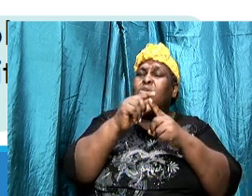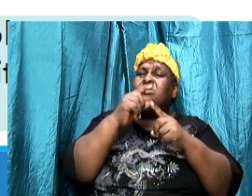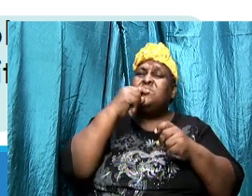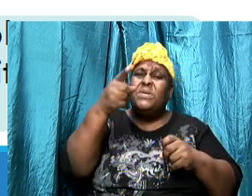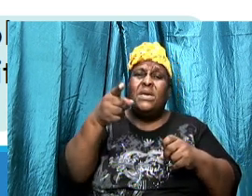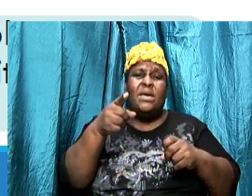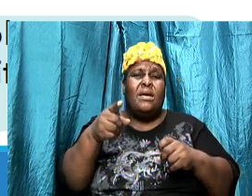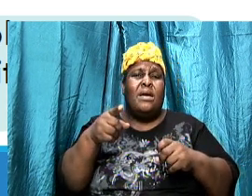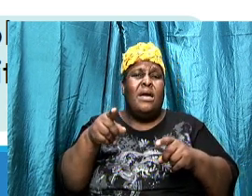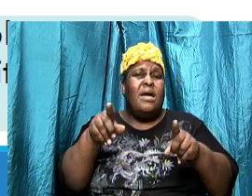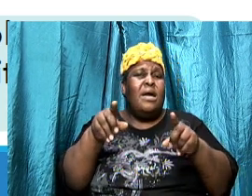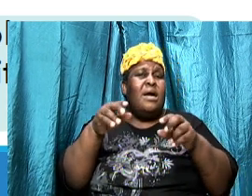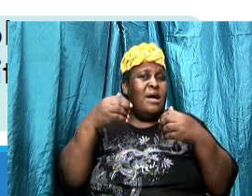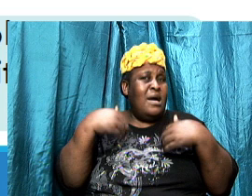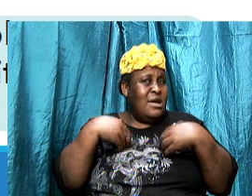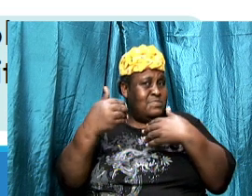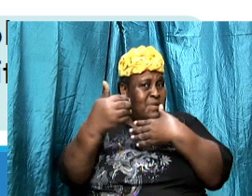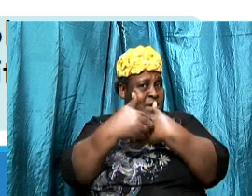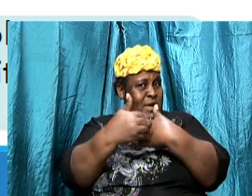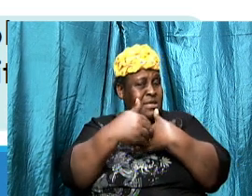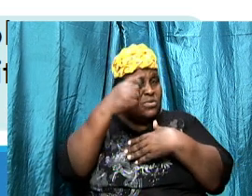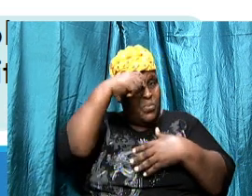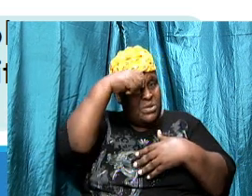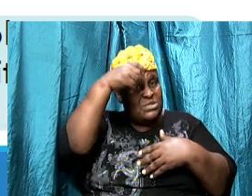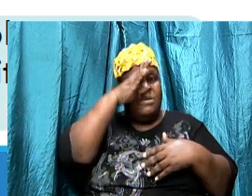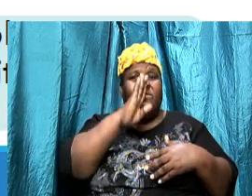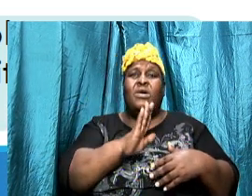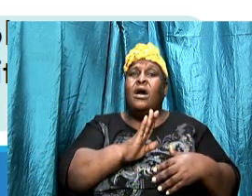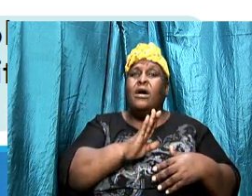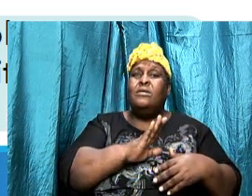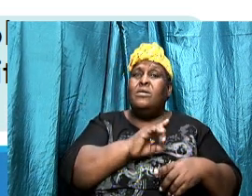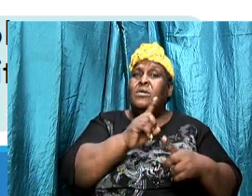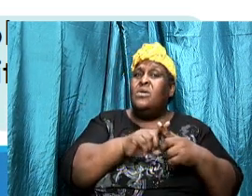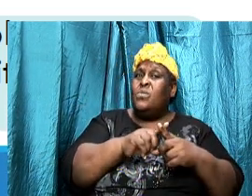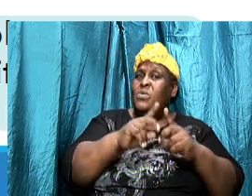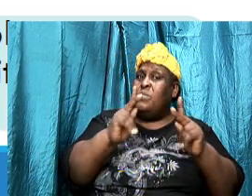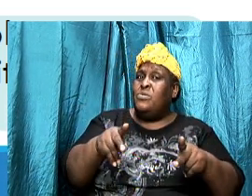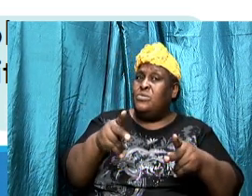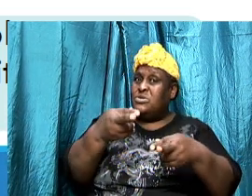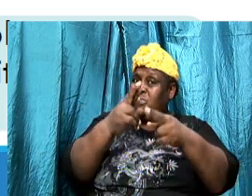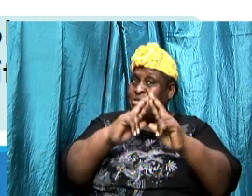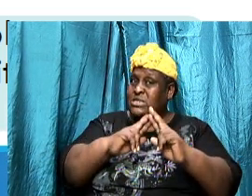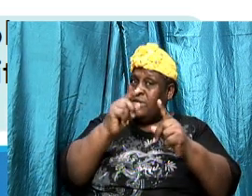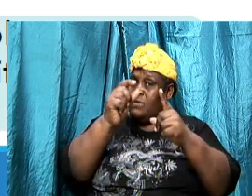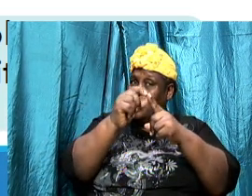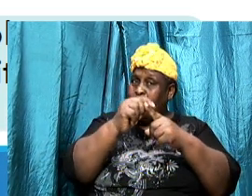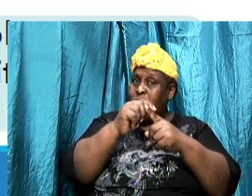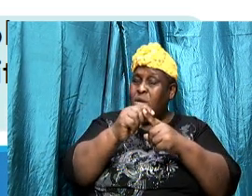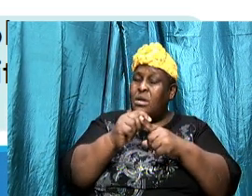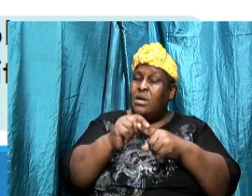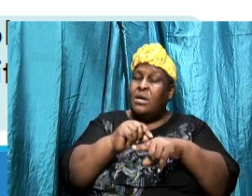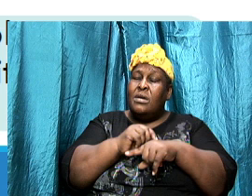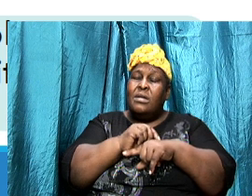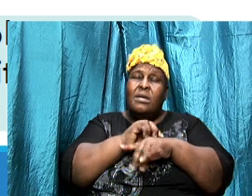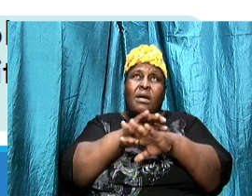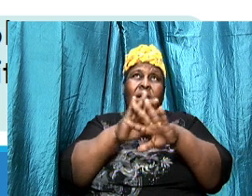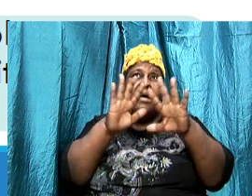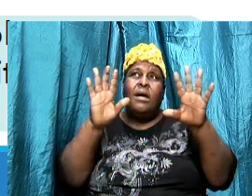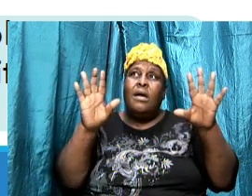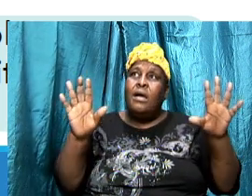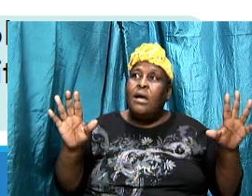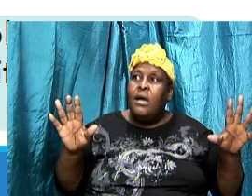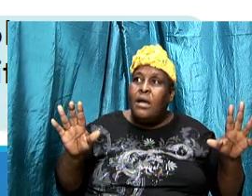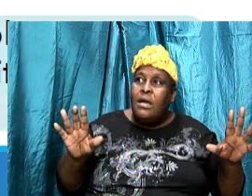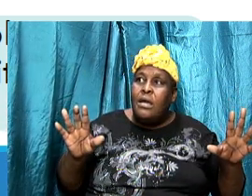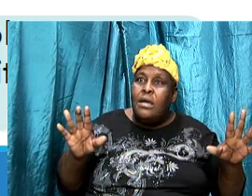it has behind it the wisdom of Almighty God. And when the person receives that word, it just clear up everything in a way that you don't